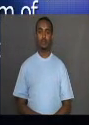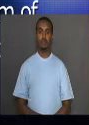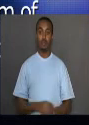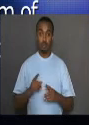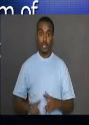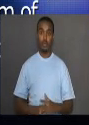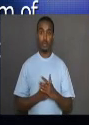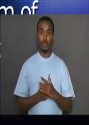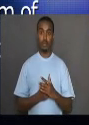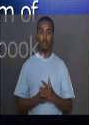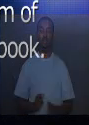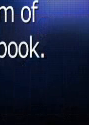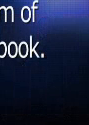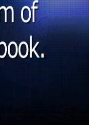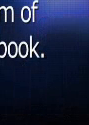Begin.